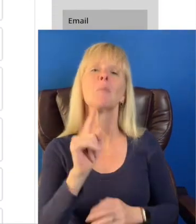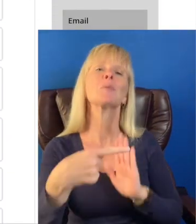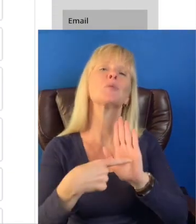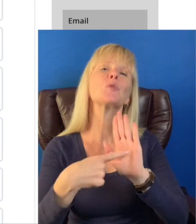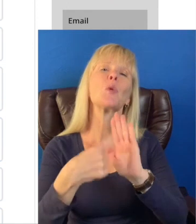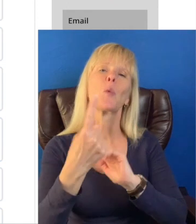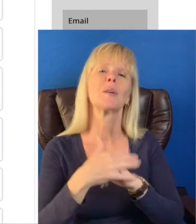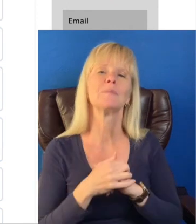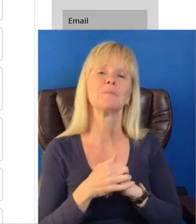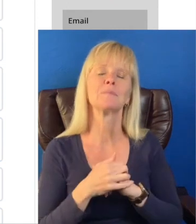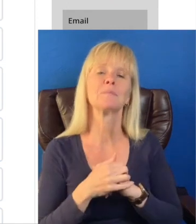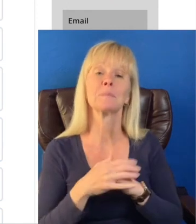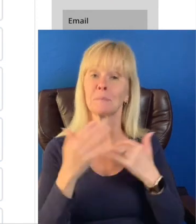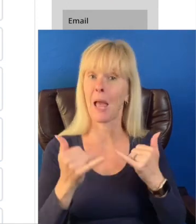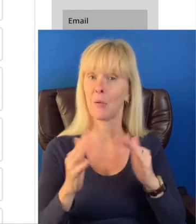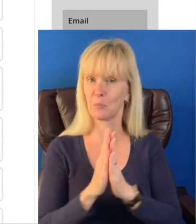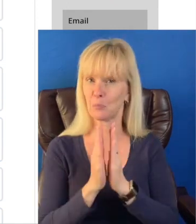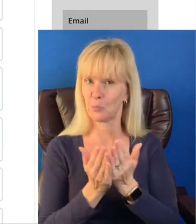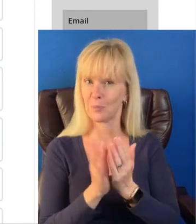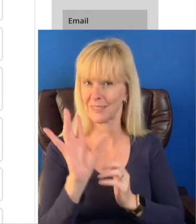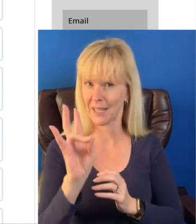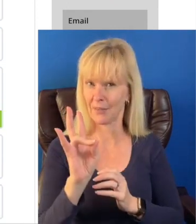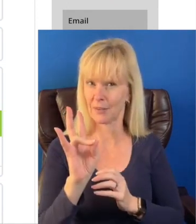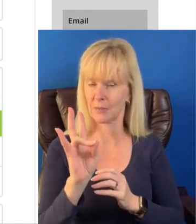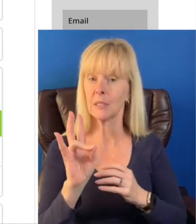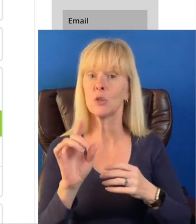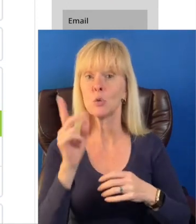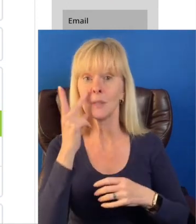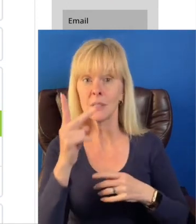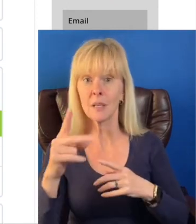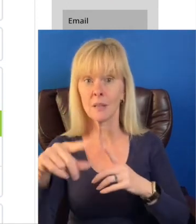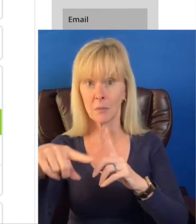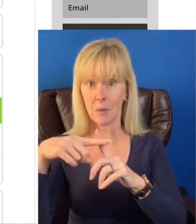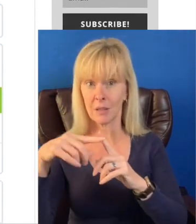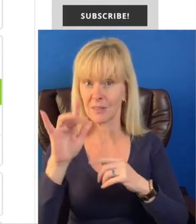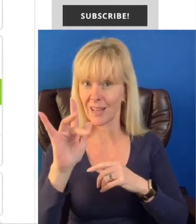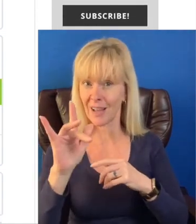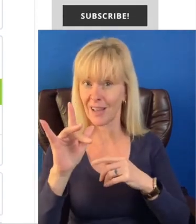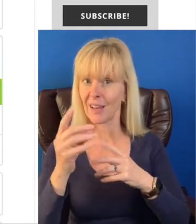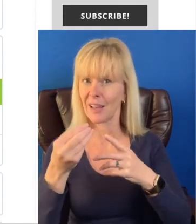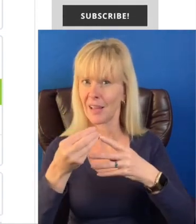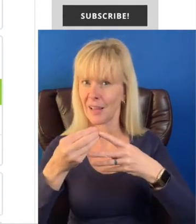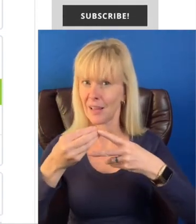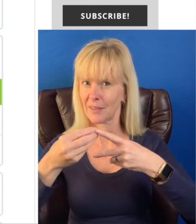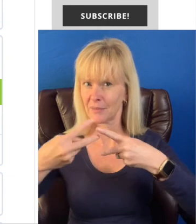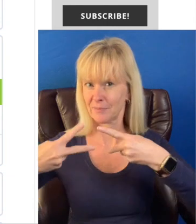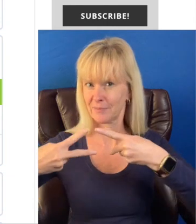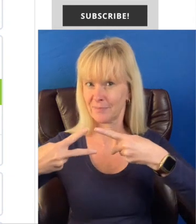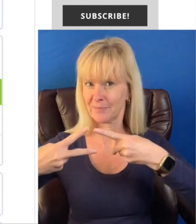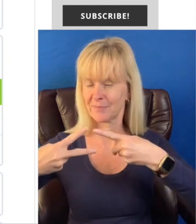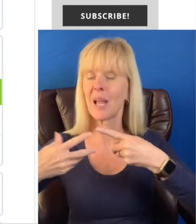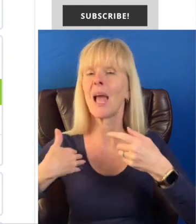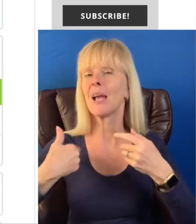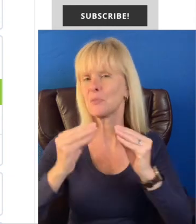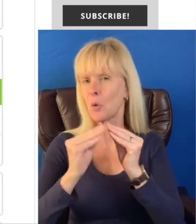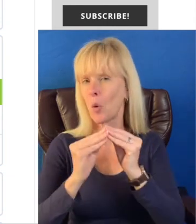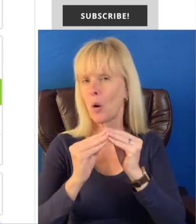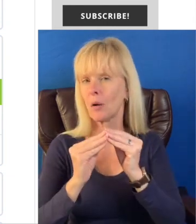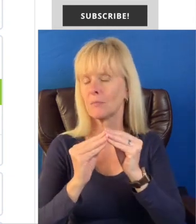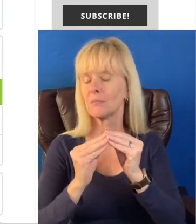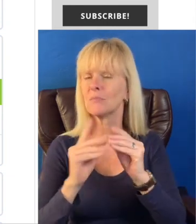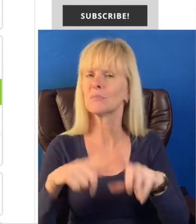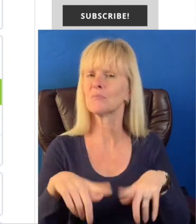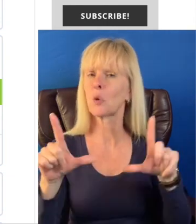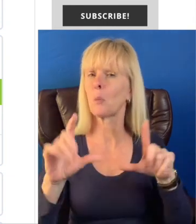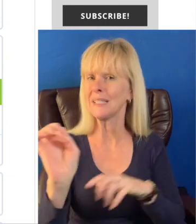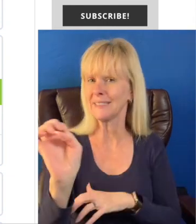here. I am in book 7. Okay, let me expand this right here because this one has a few extras. So let's just take a peek at Easter.